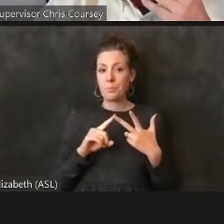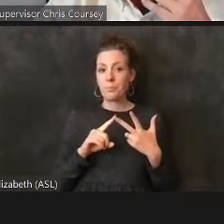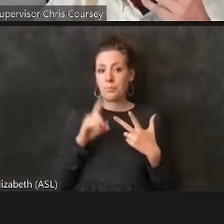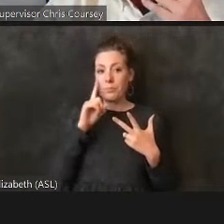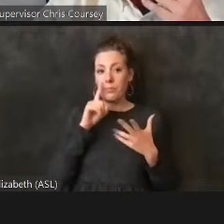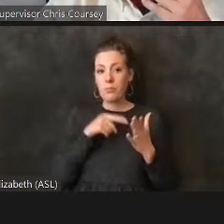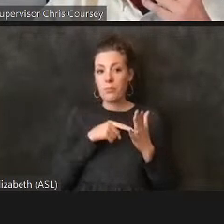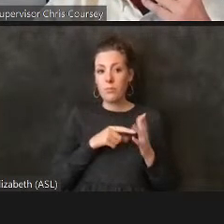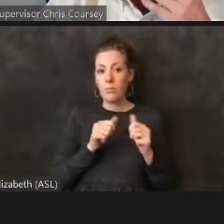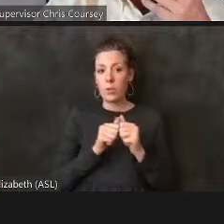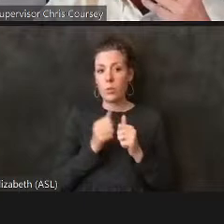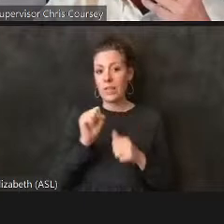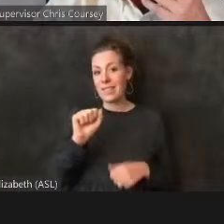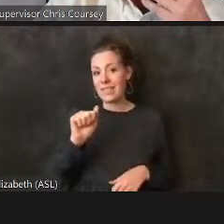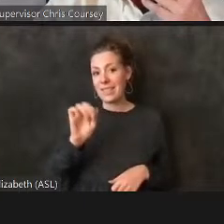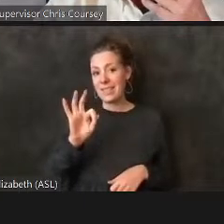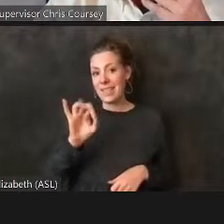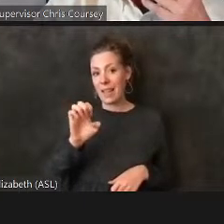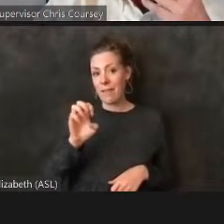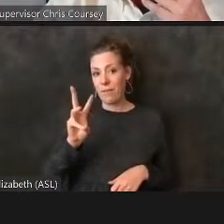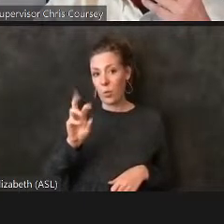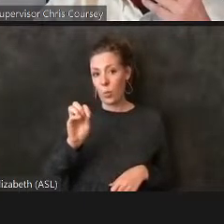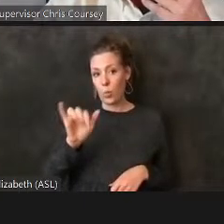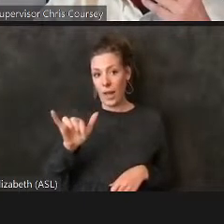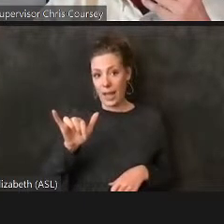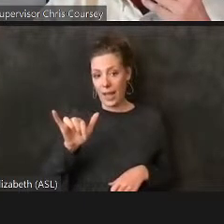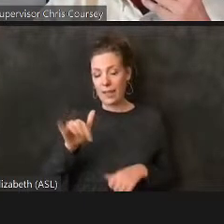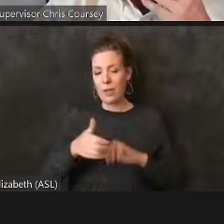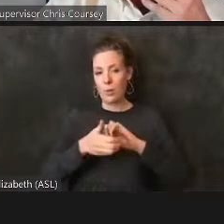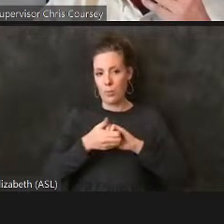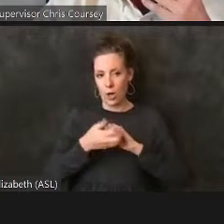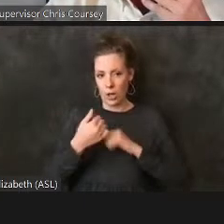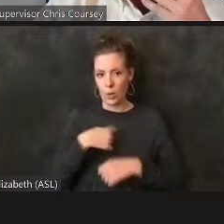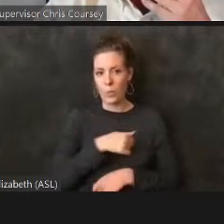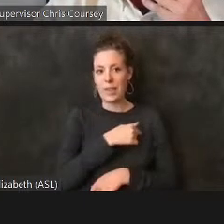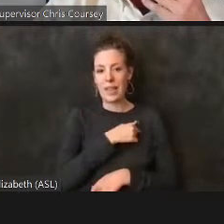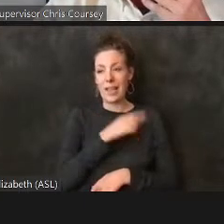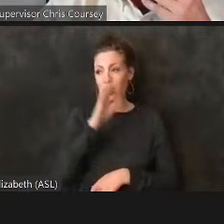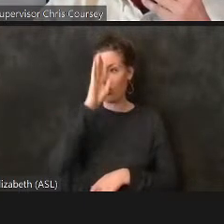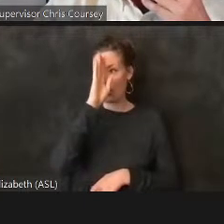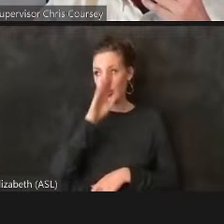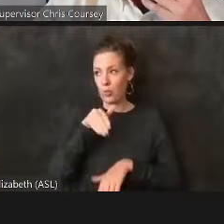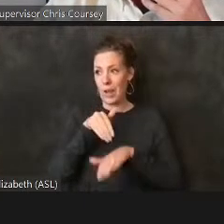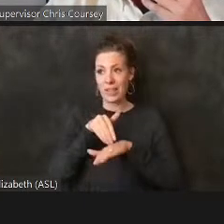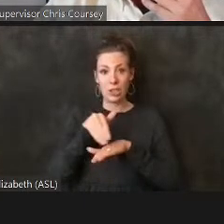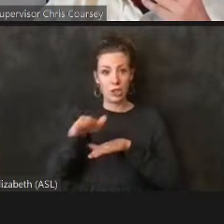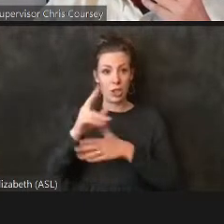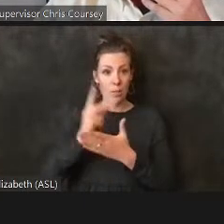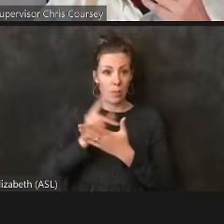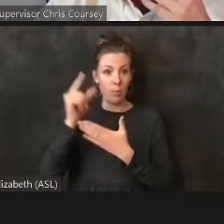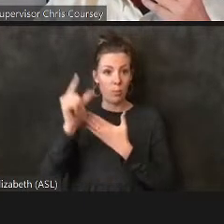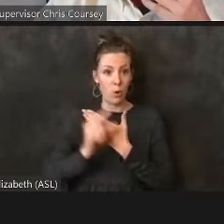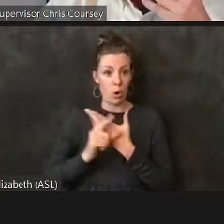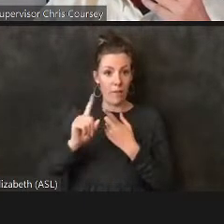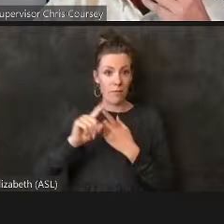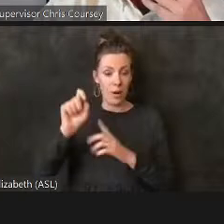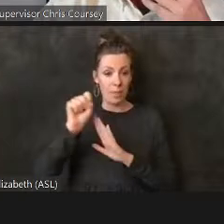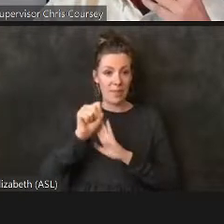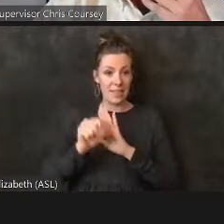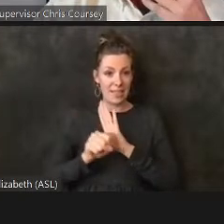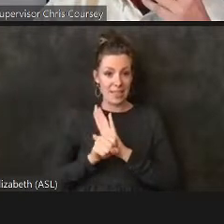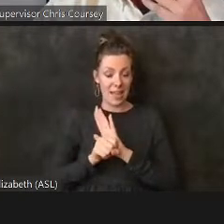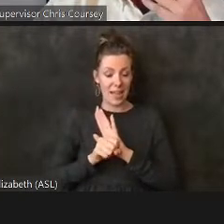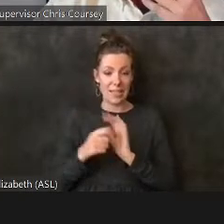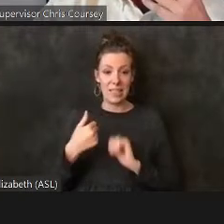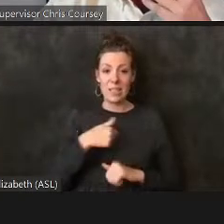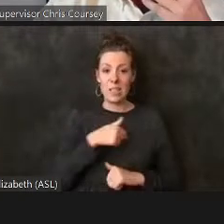with Safeway, who's doing work with us, there is a direct ship program from the state where we take